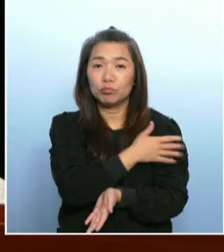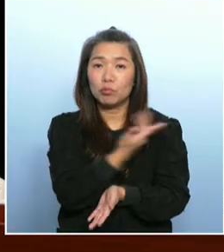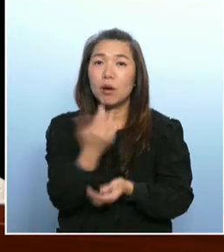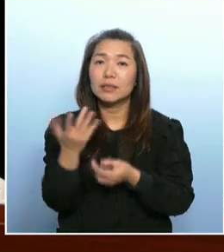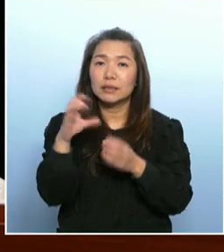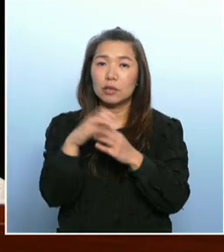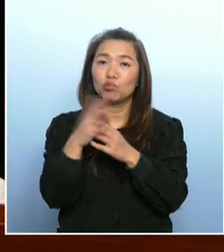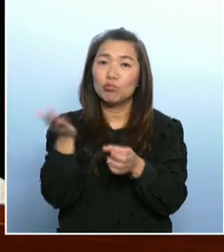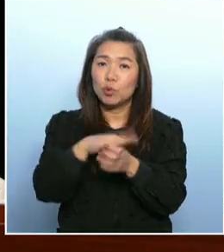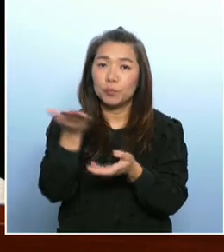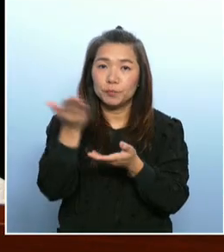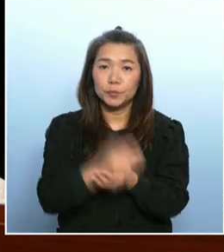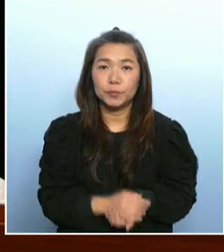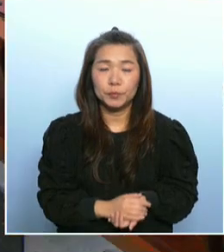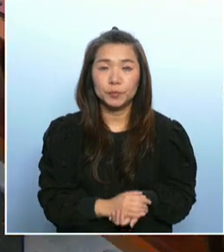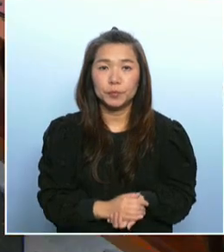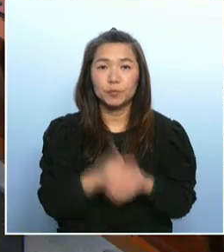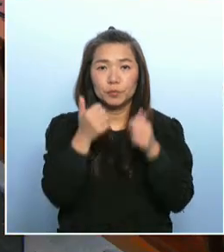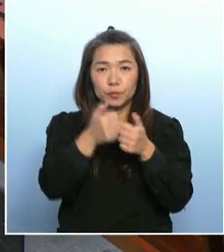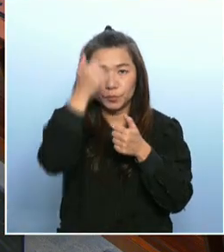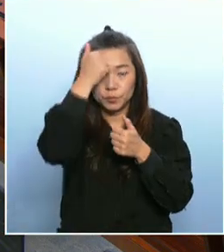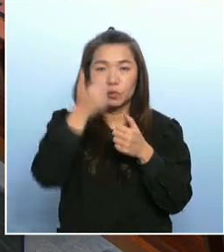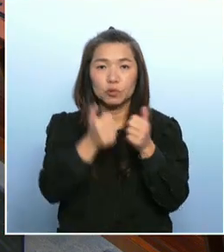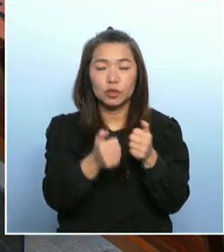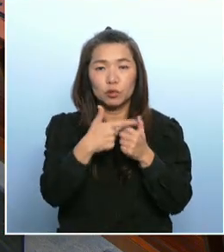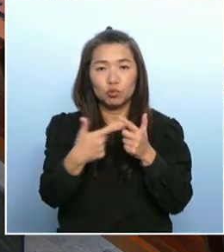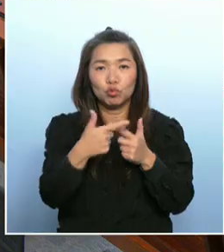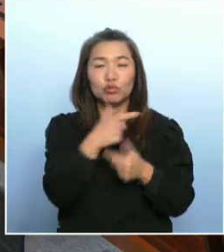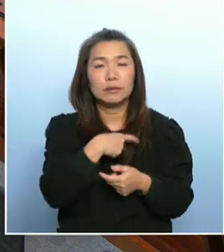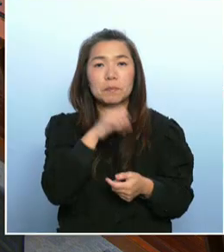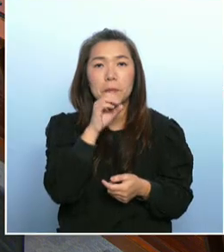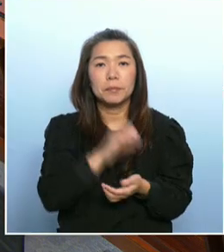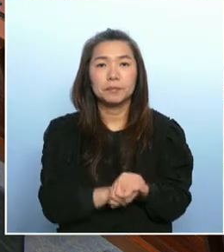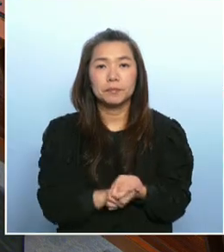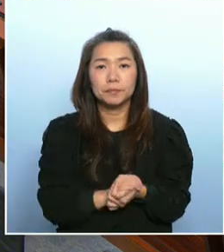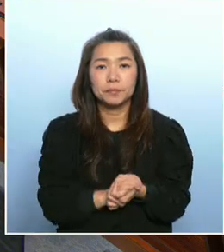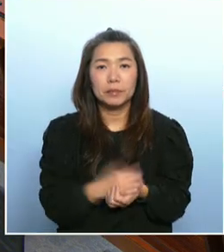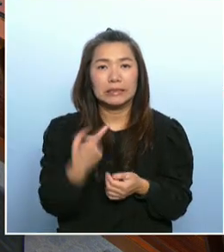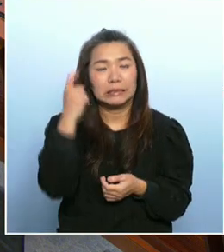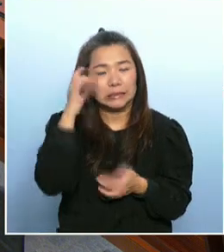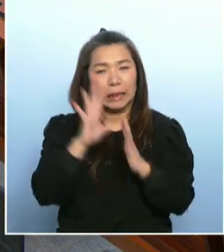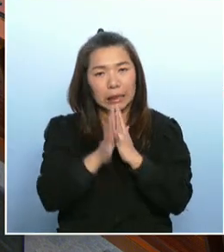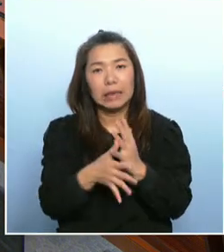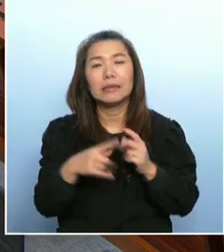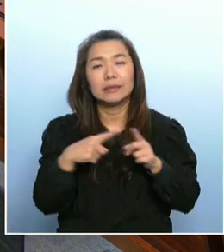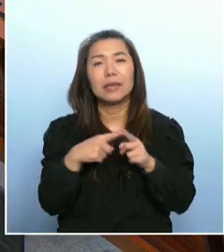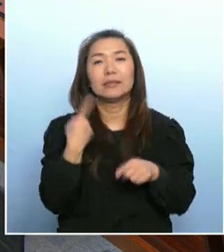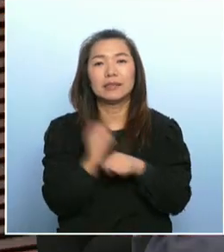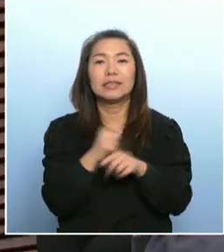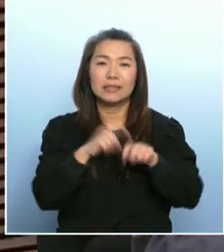I will see if the Commissioner or the SWD have anything to add. Thank you, Madam Chair. I thank Dr. Tick for